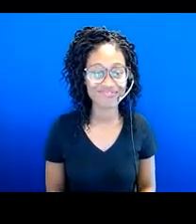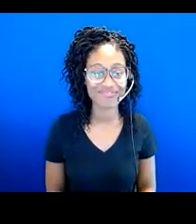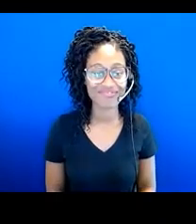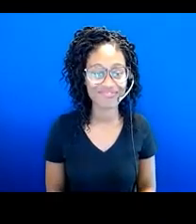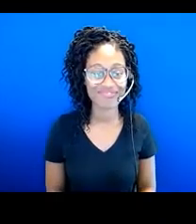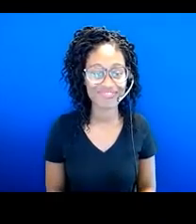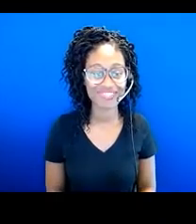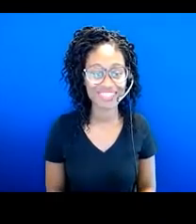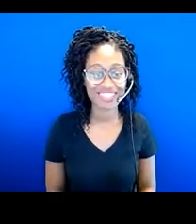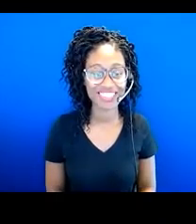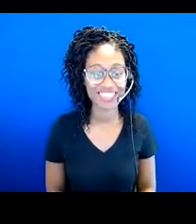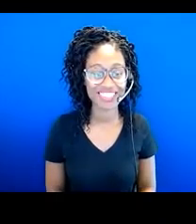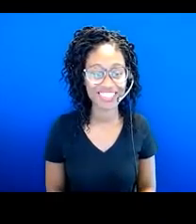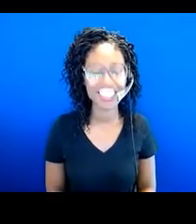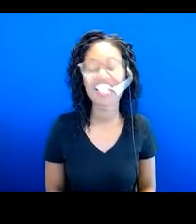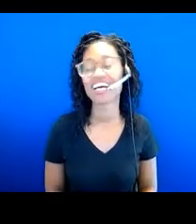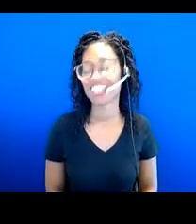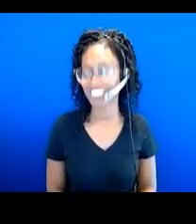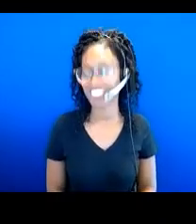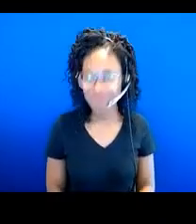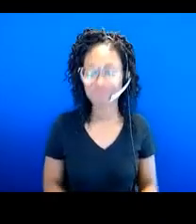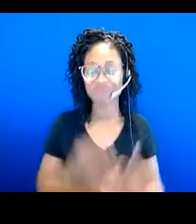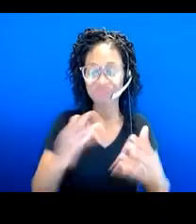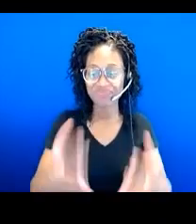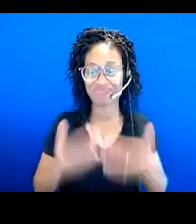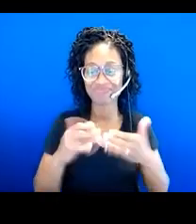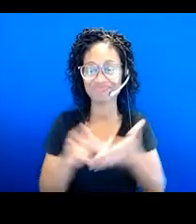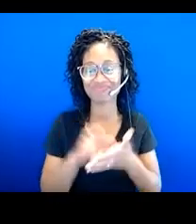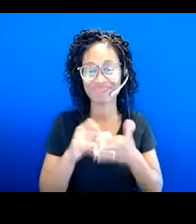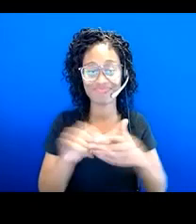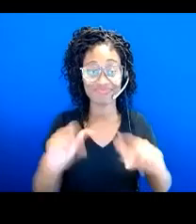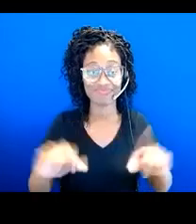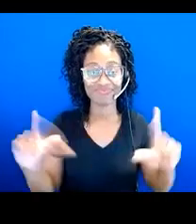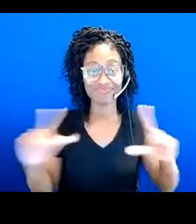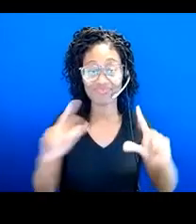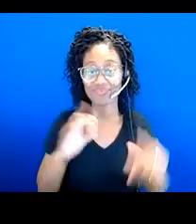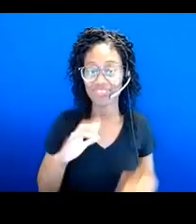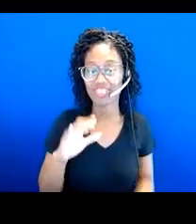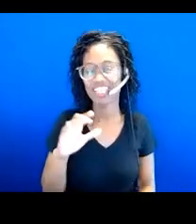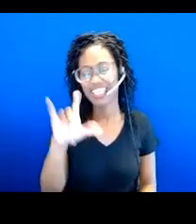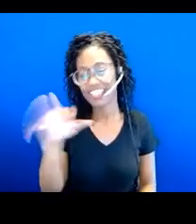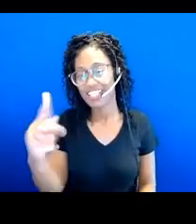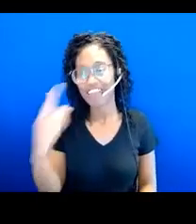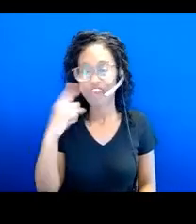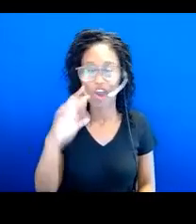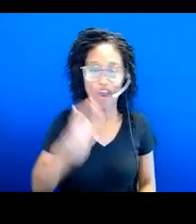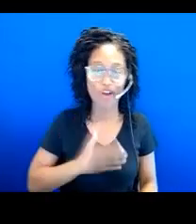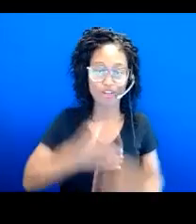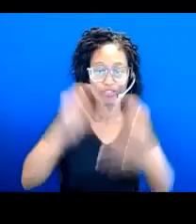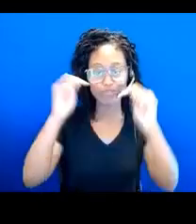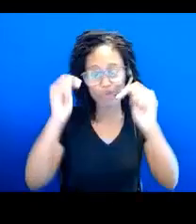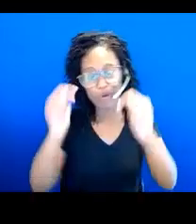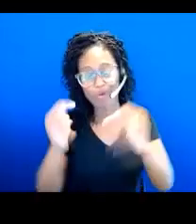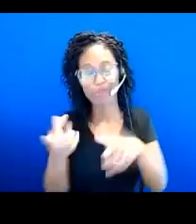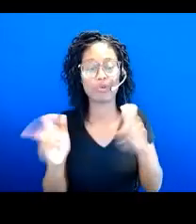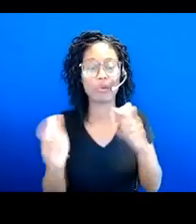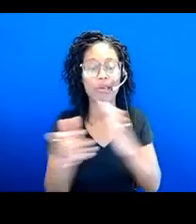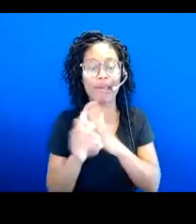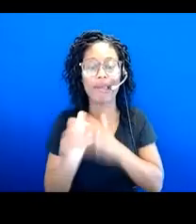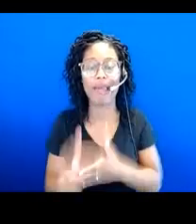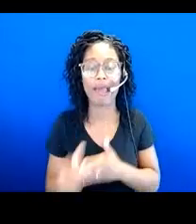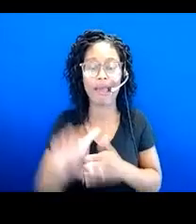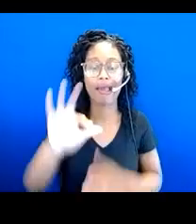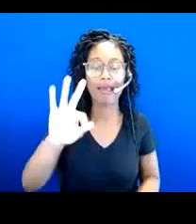And you come to the welcome page. Here are links to our tutorials, our quick guide, our FAQs. There's